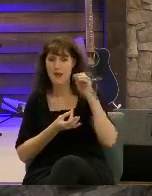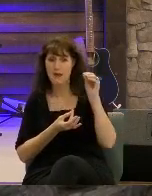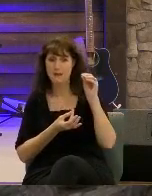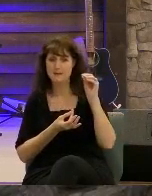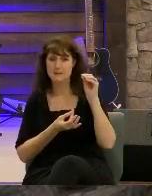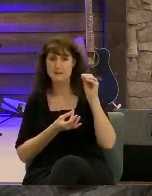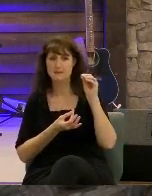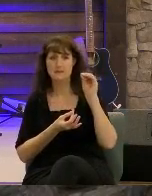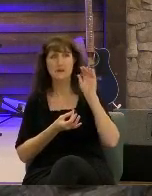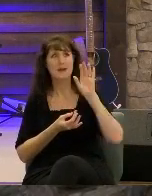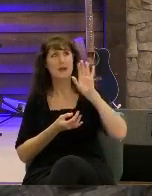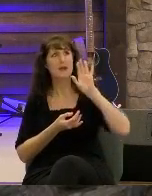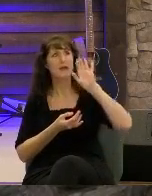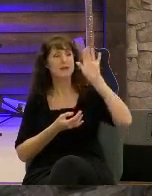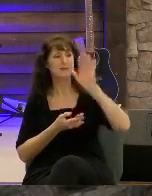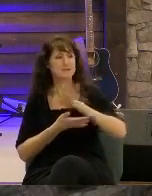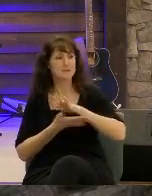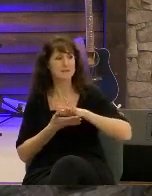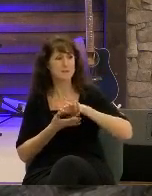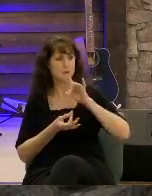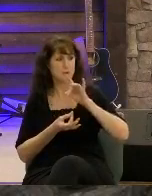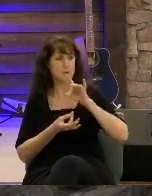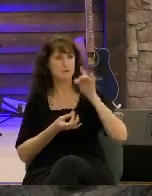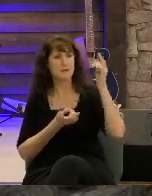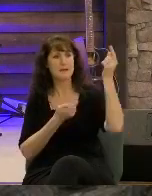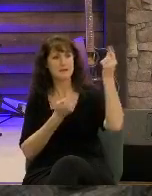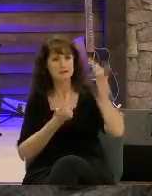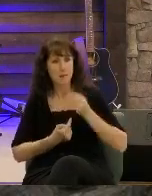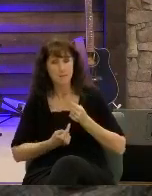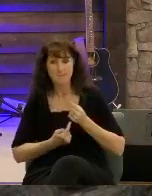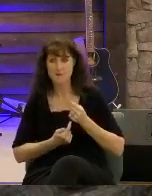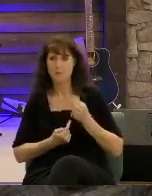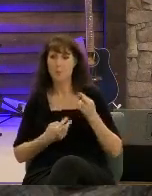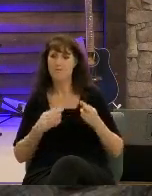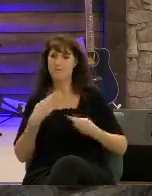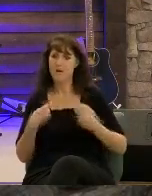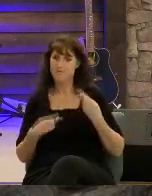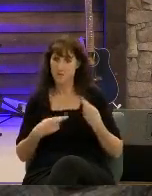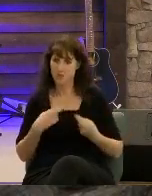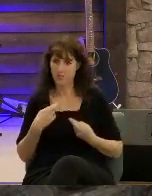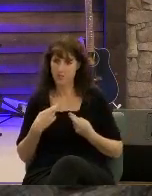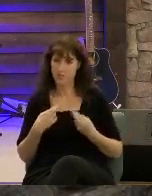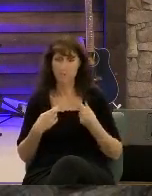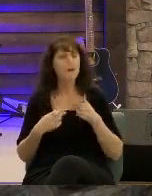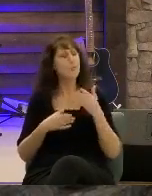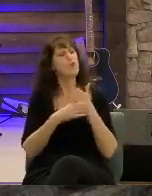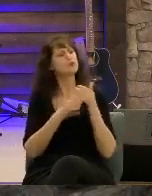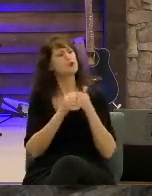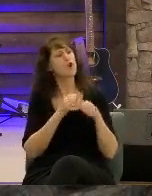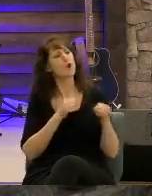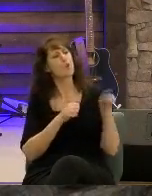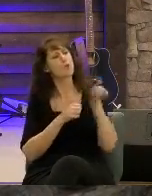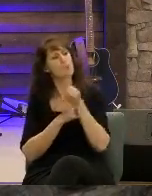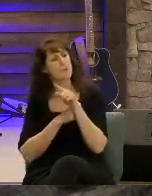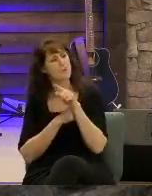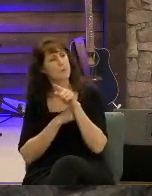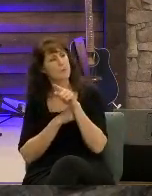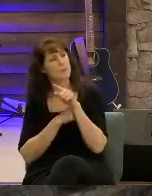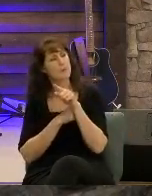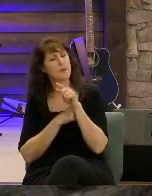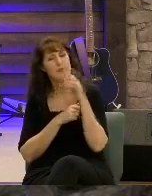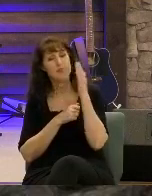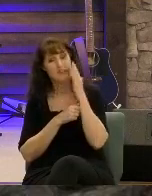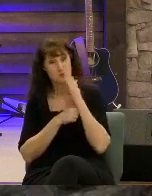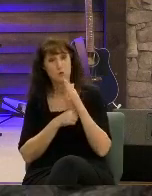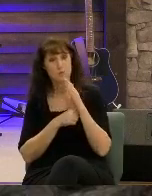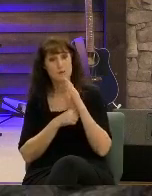is coming. The spirit is coming. Revival. I want to share with you in closing, this will be a little bit